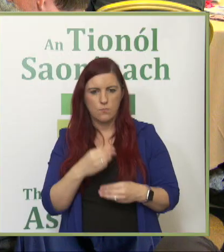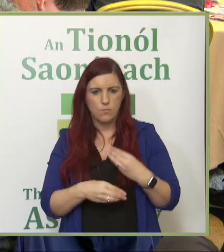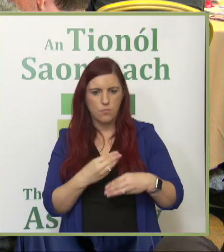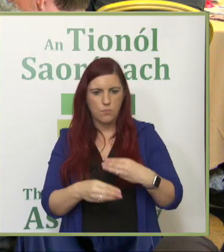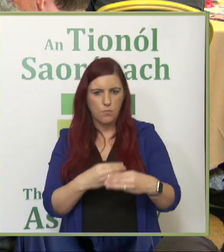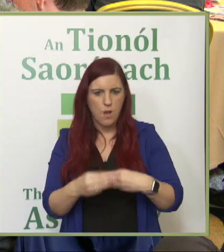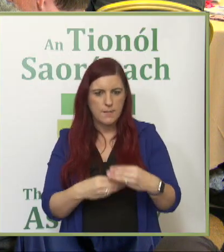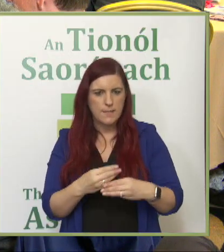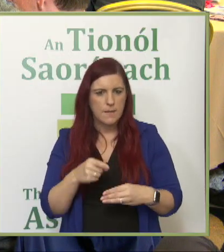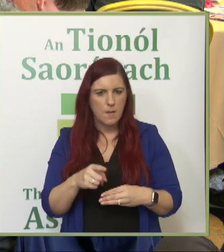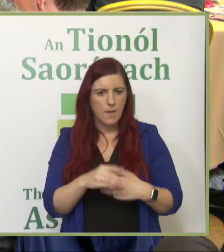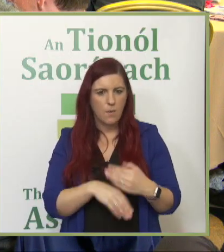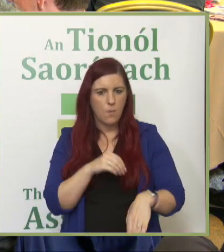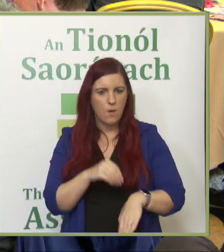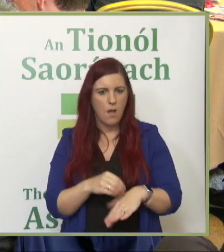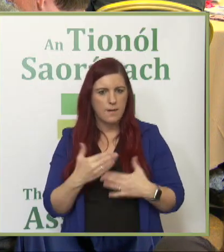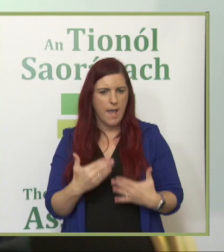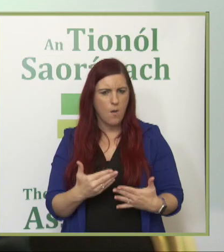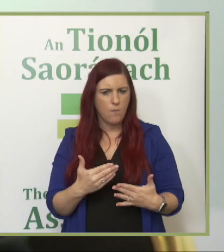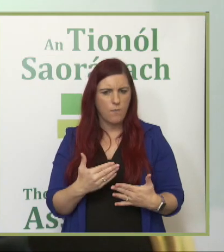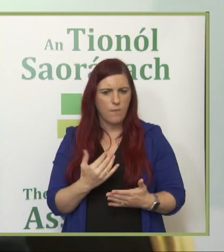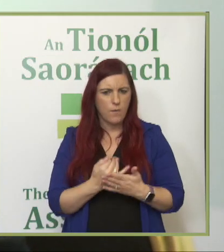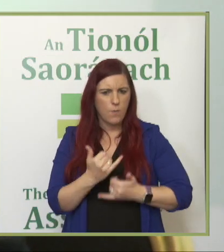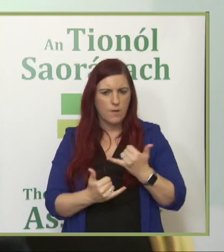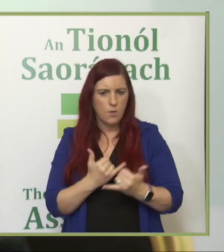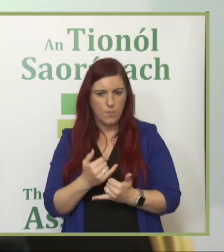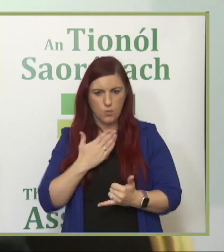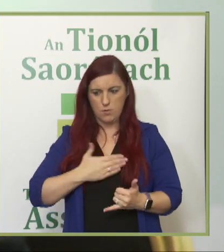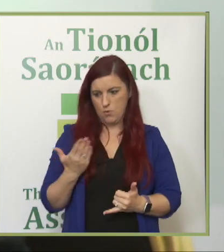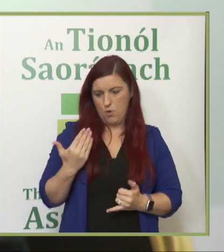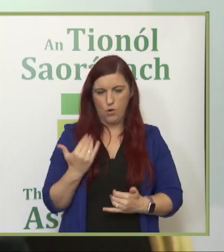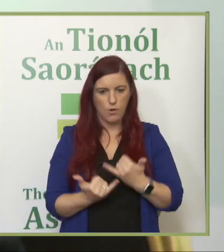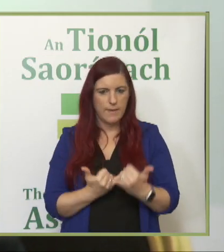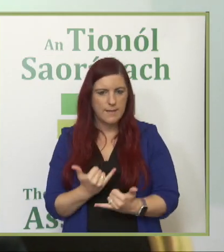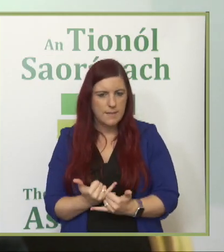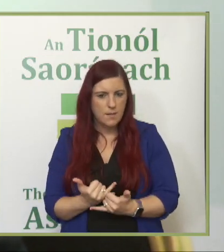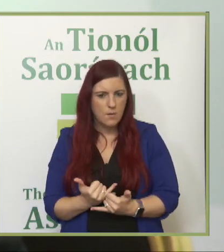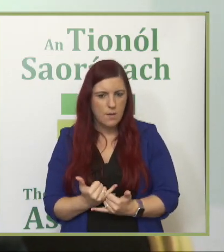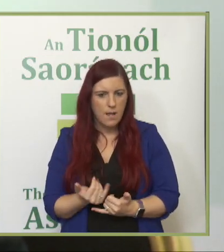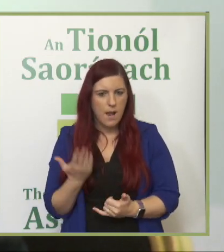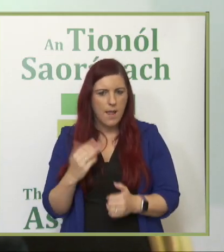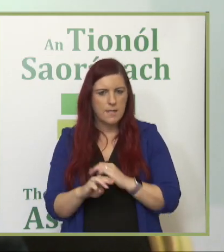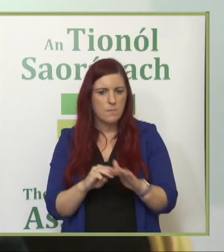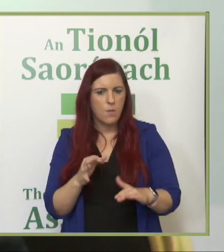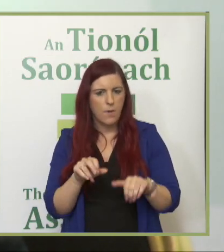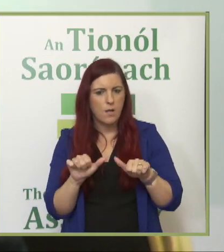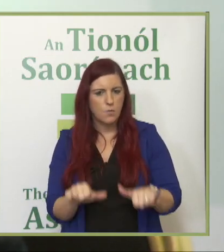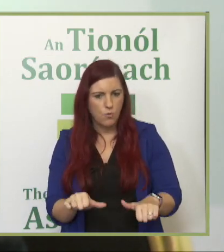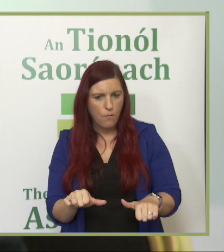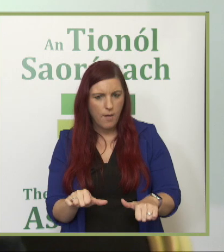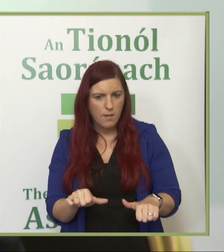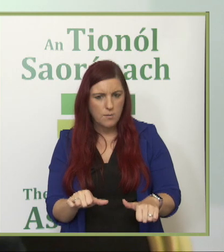process which has gone on for a period of time, but it's only, I suppose, just earlier this year, last month, that we got approval for it to